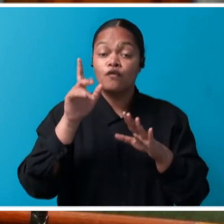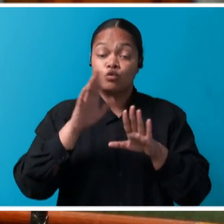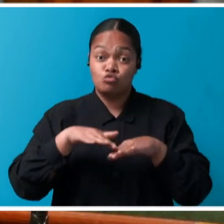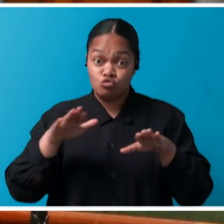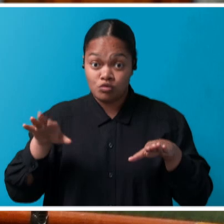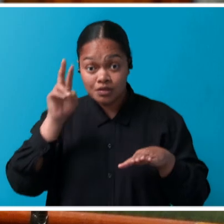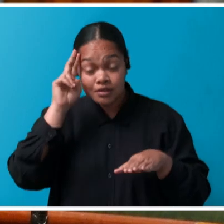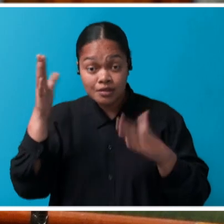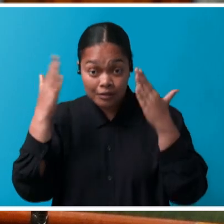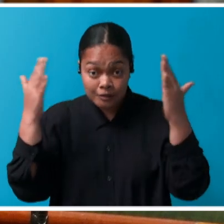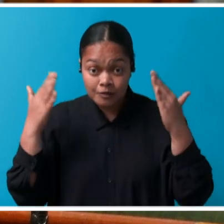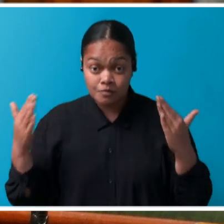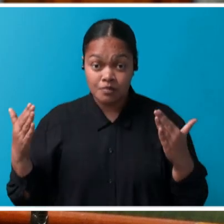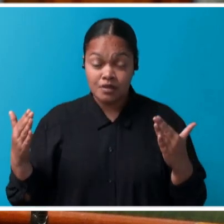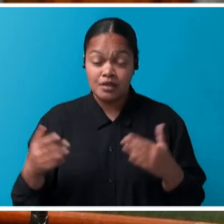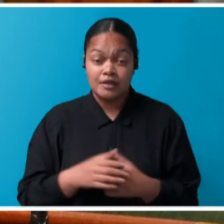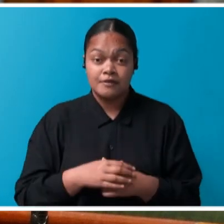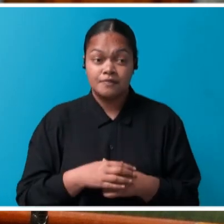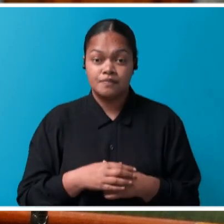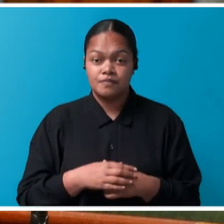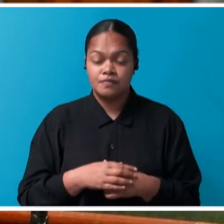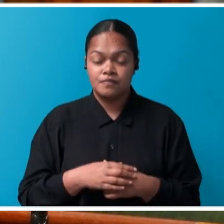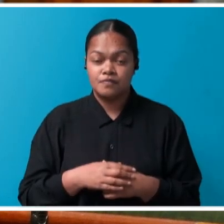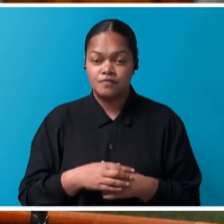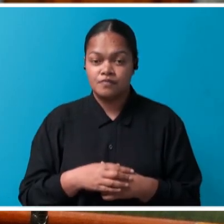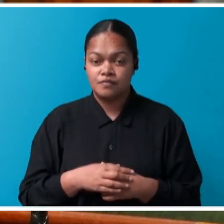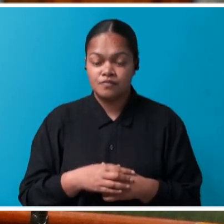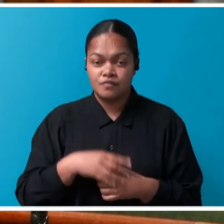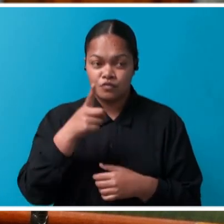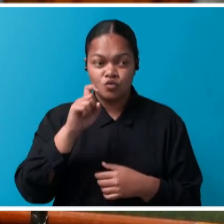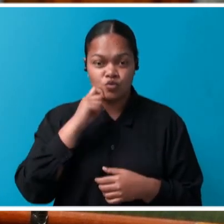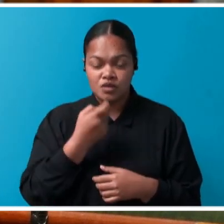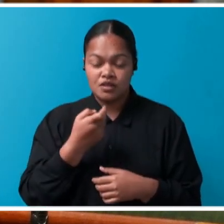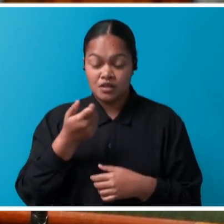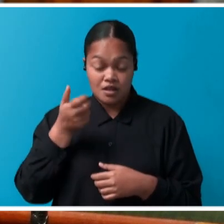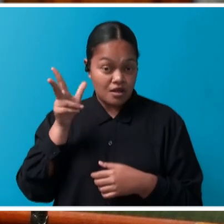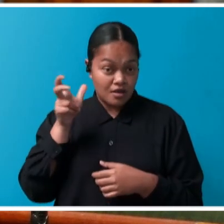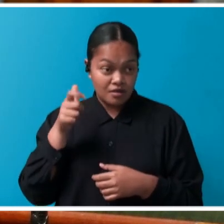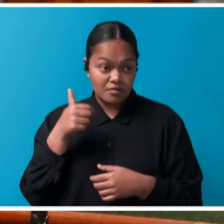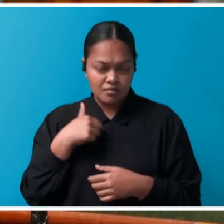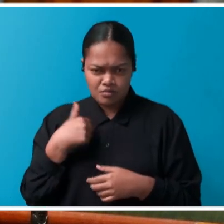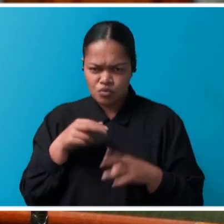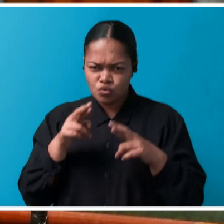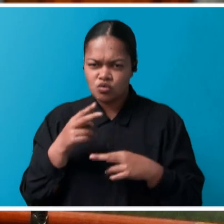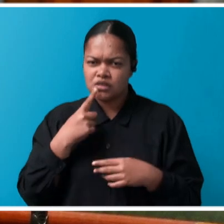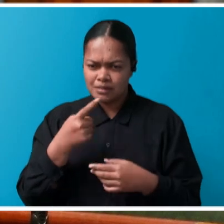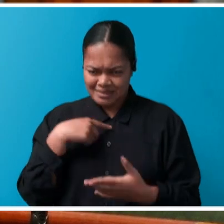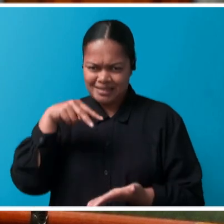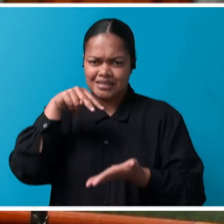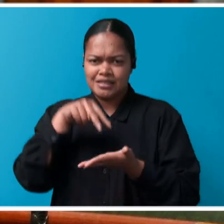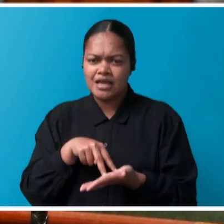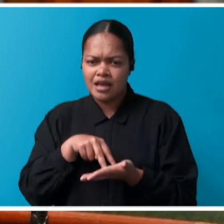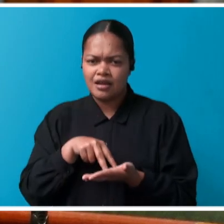Speaker, sir, if you will indulge me, I wish to say that I have the absolute privilege to stand before you